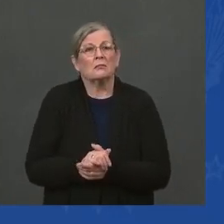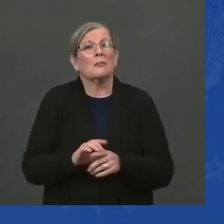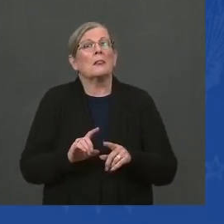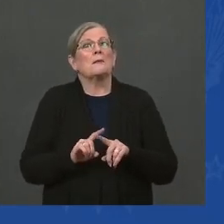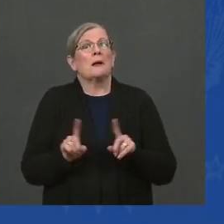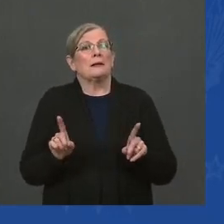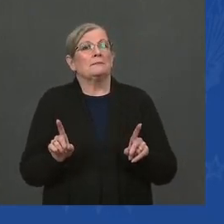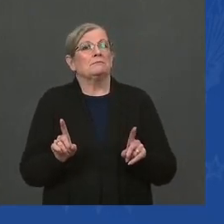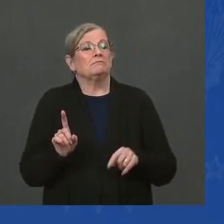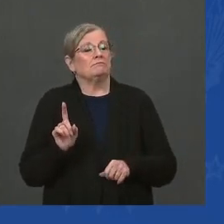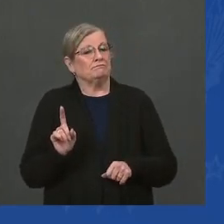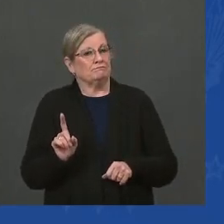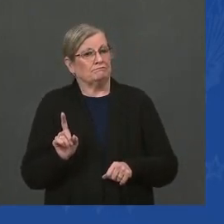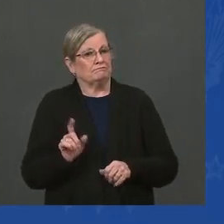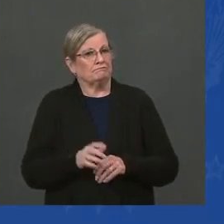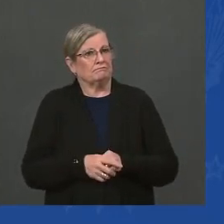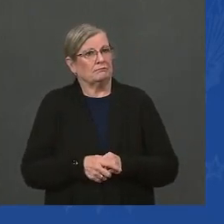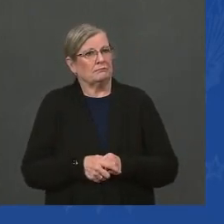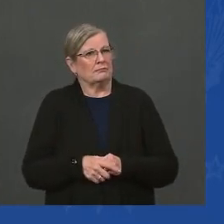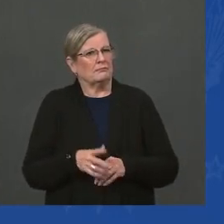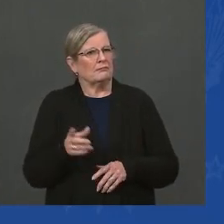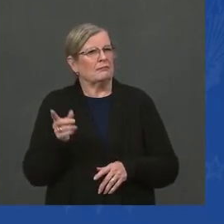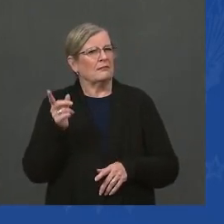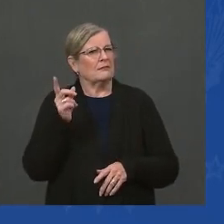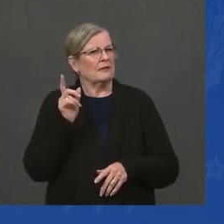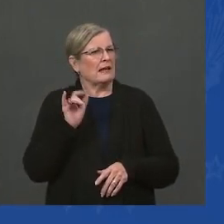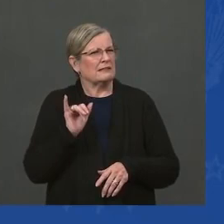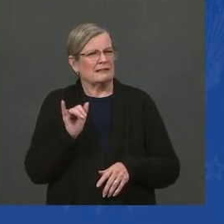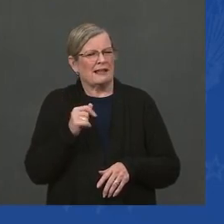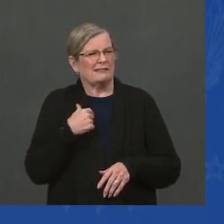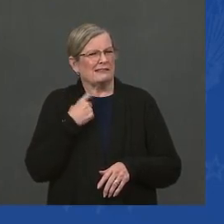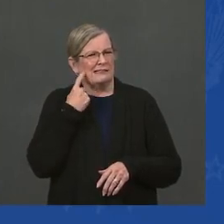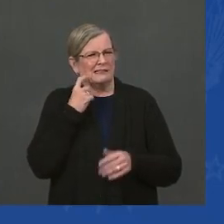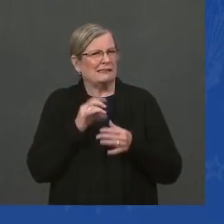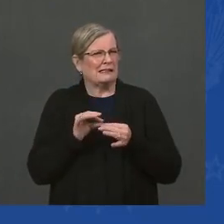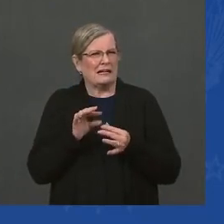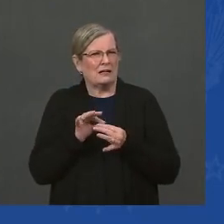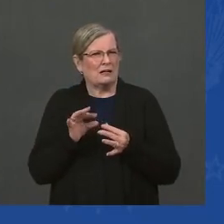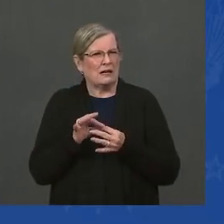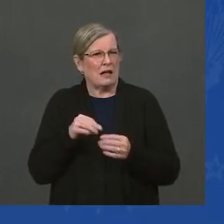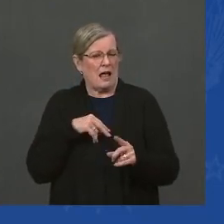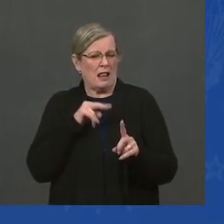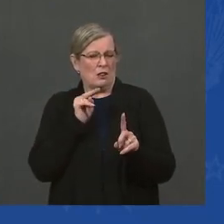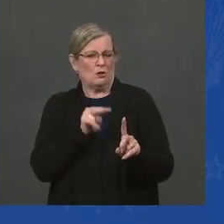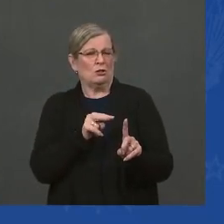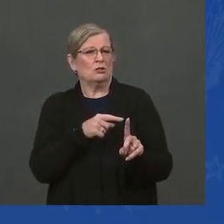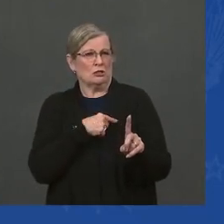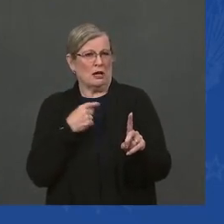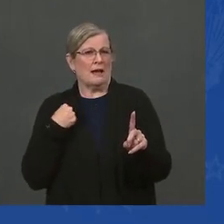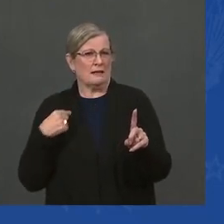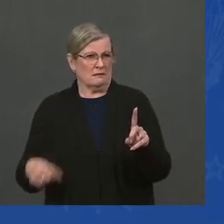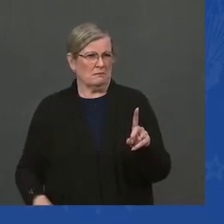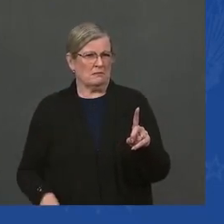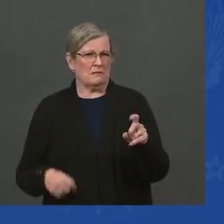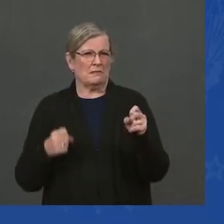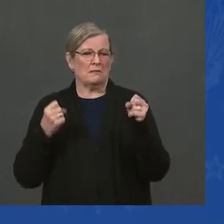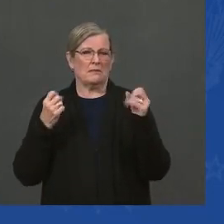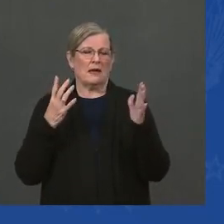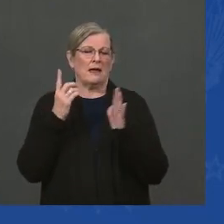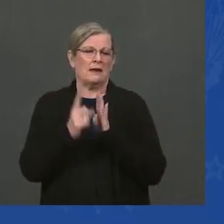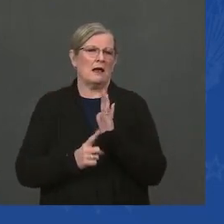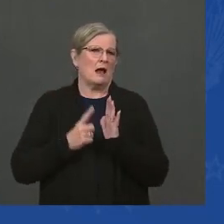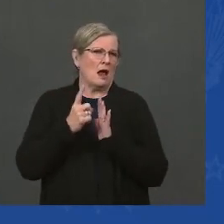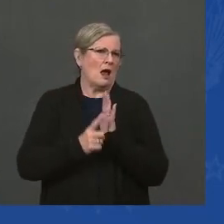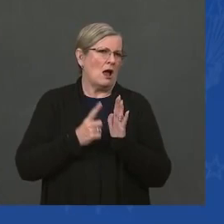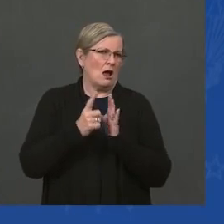think, as I've said, I look at China, and I've had hours of conversations with Xi Jinping, both in